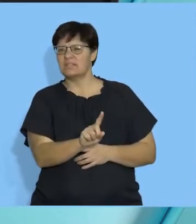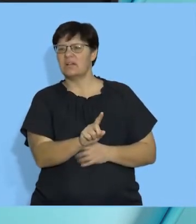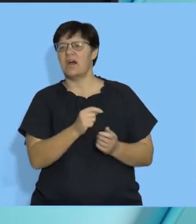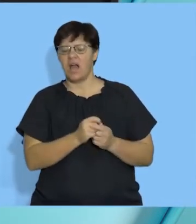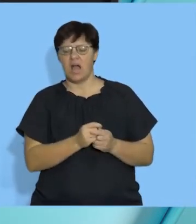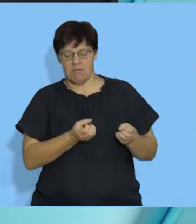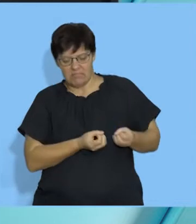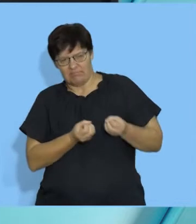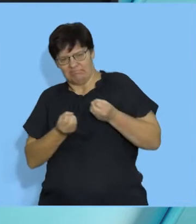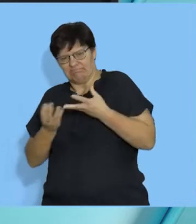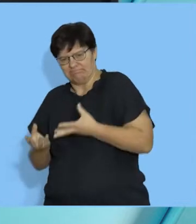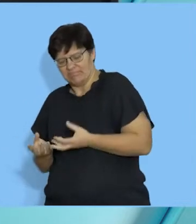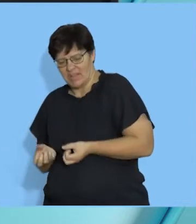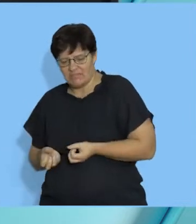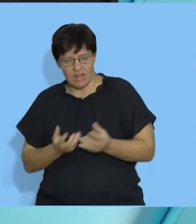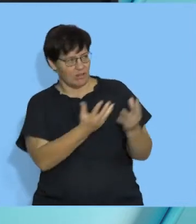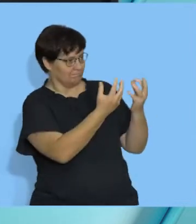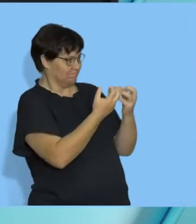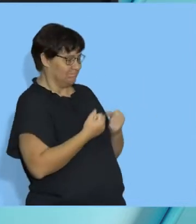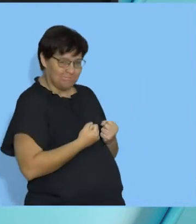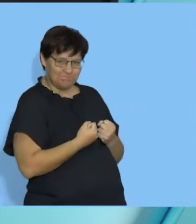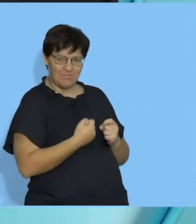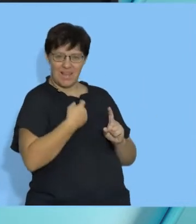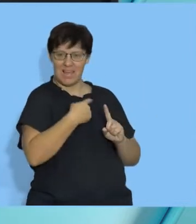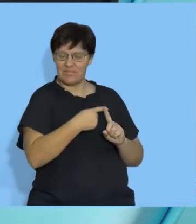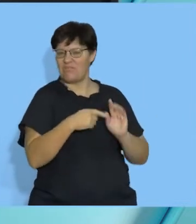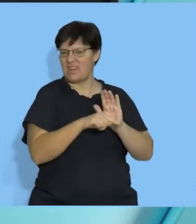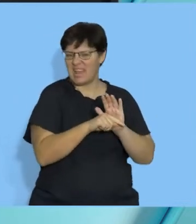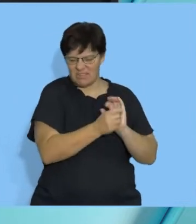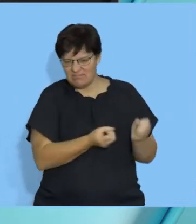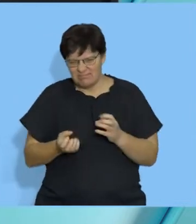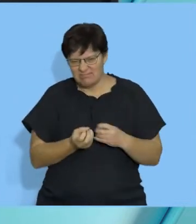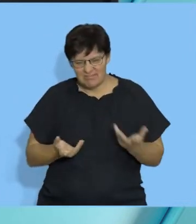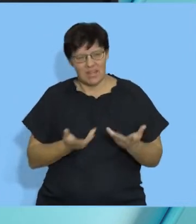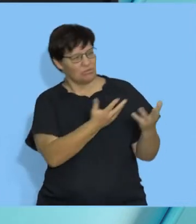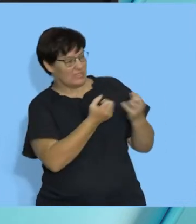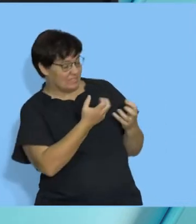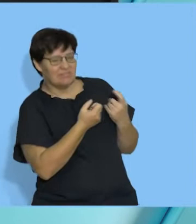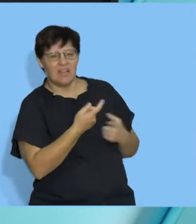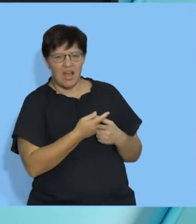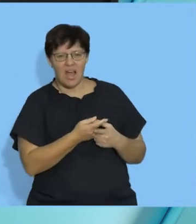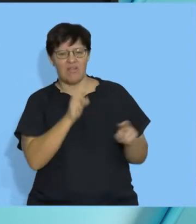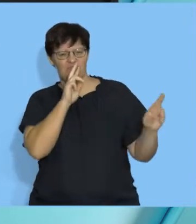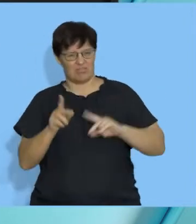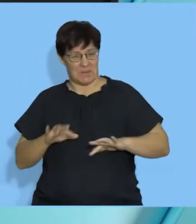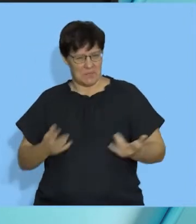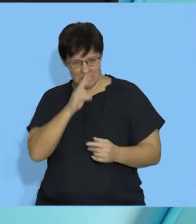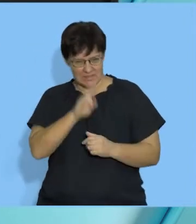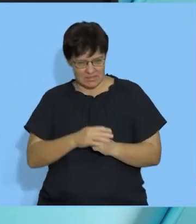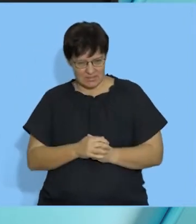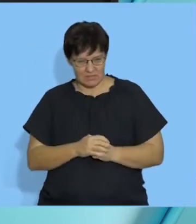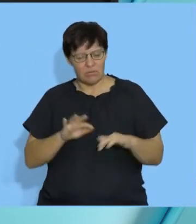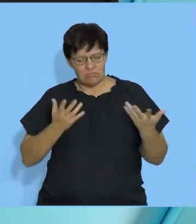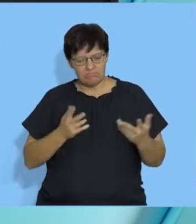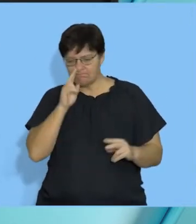redox reactions do you want to actually focus our attention on? We want to look at, the different ways of